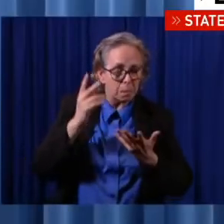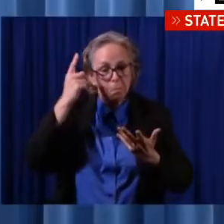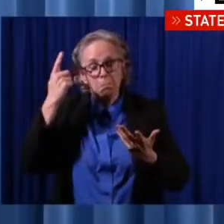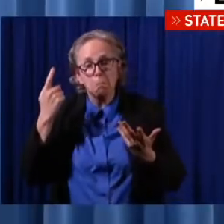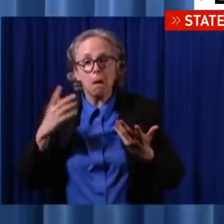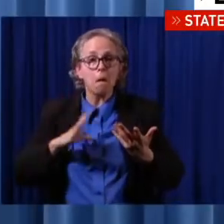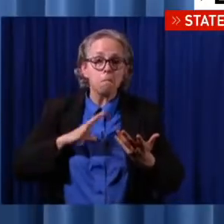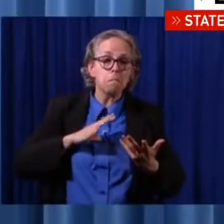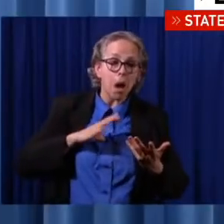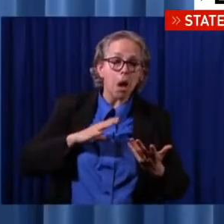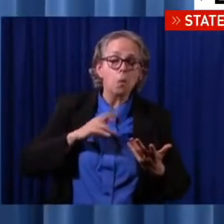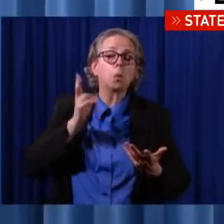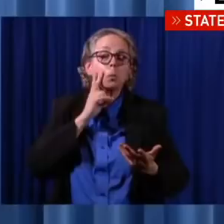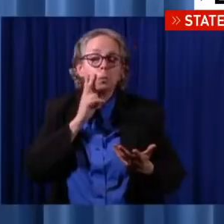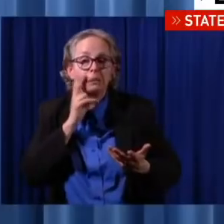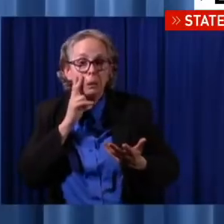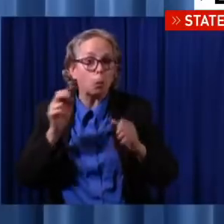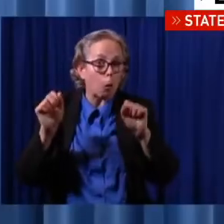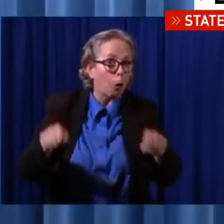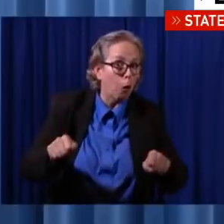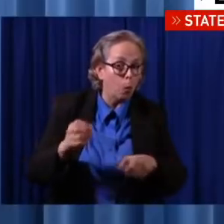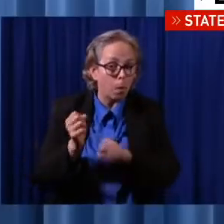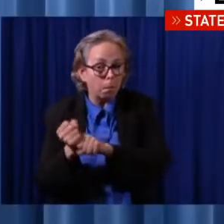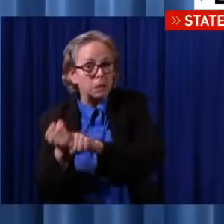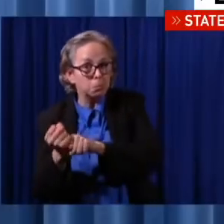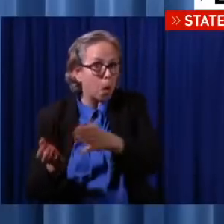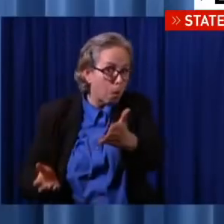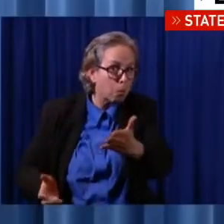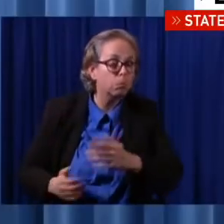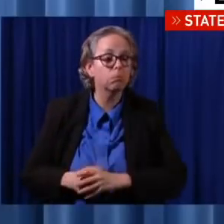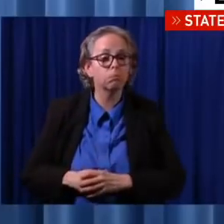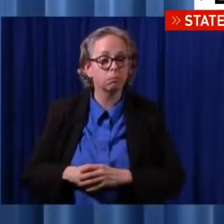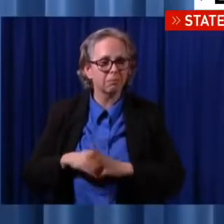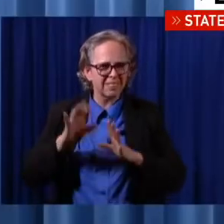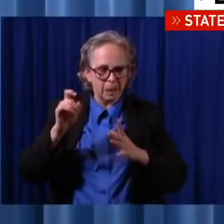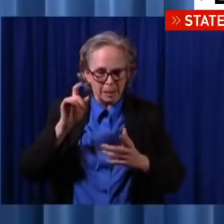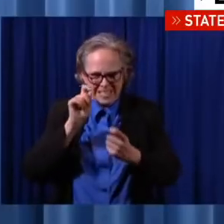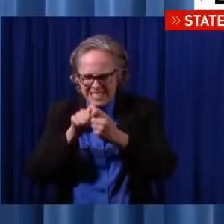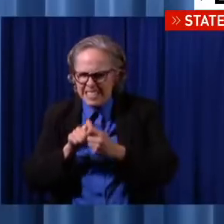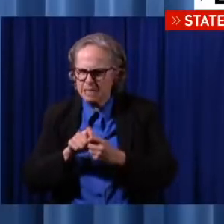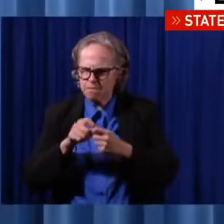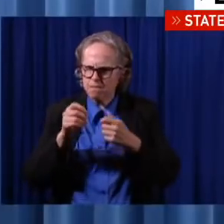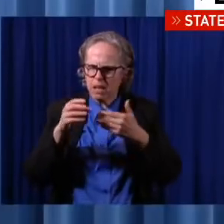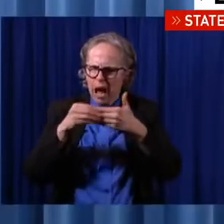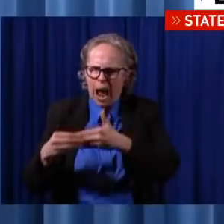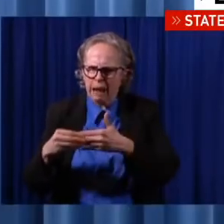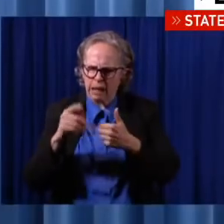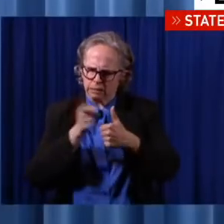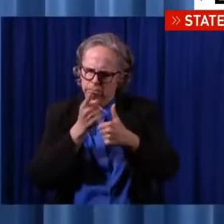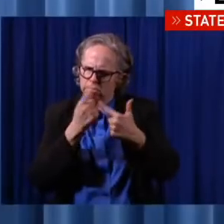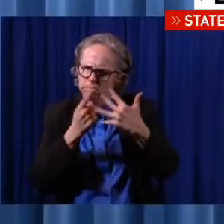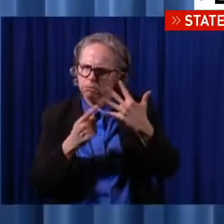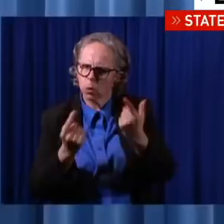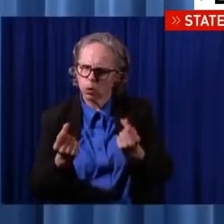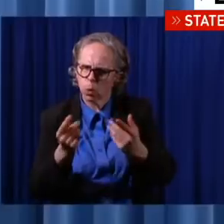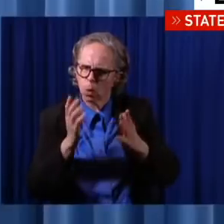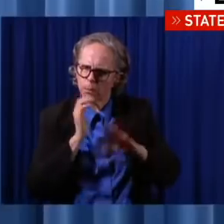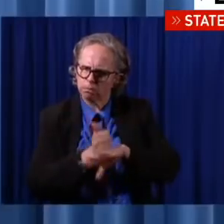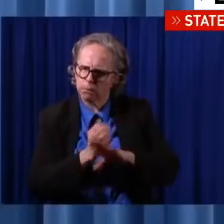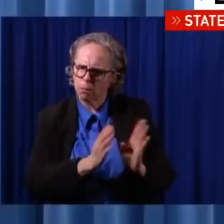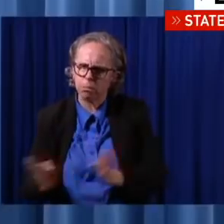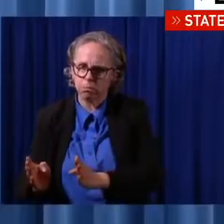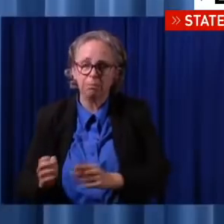that could be done. They have a very elaborate plan, a plan that makes sense, and they could do that